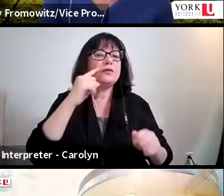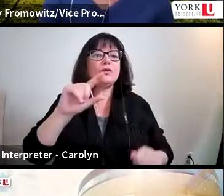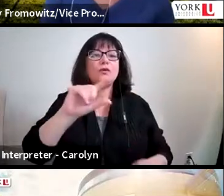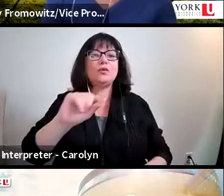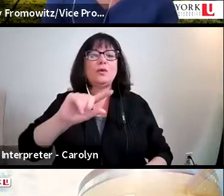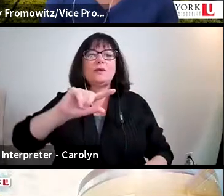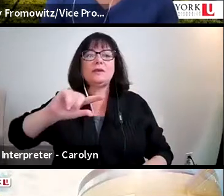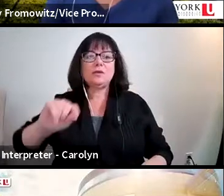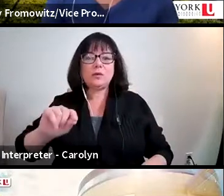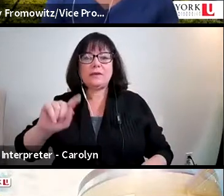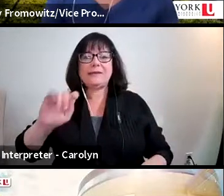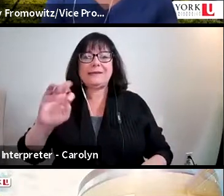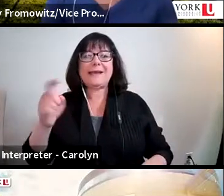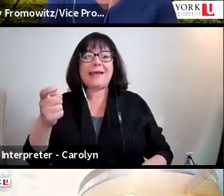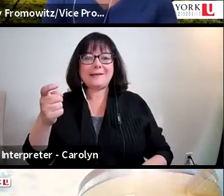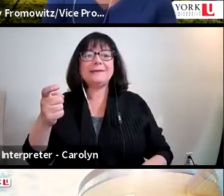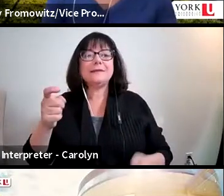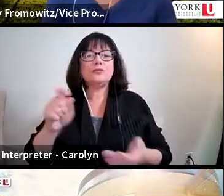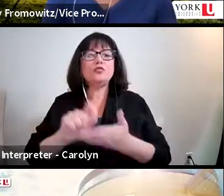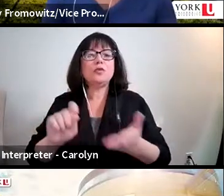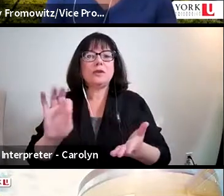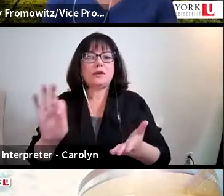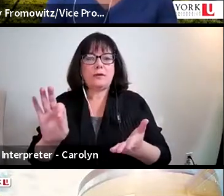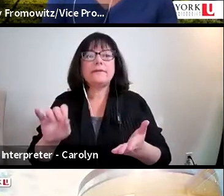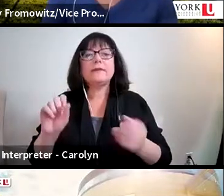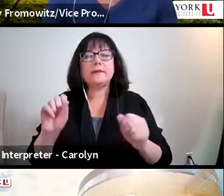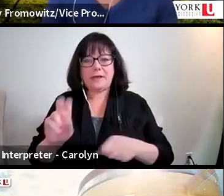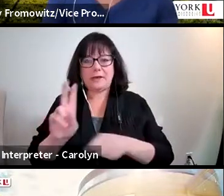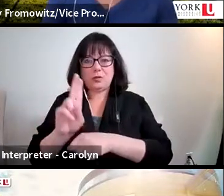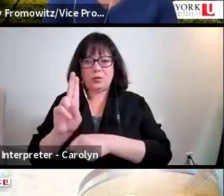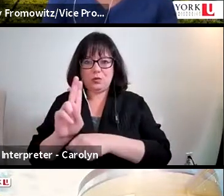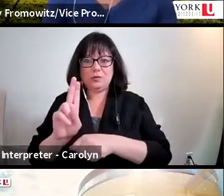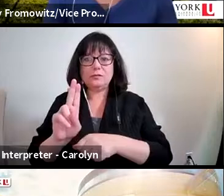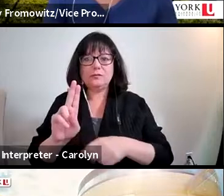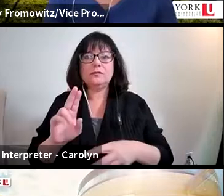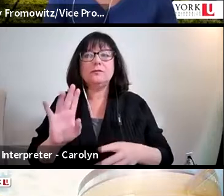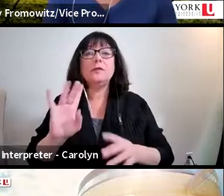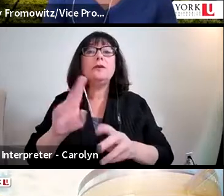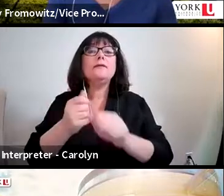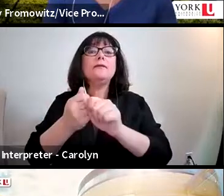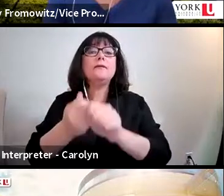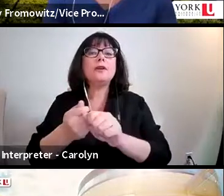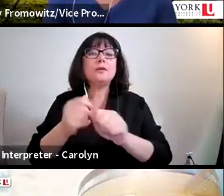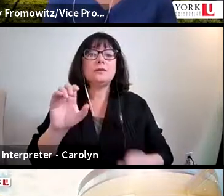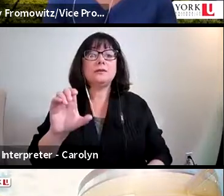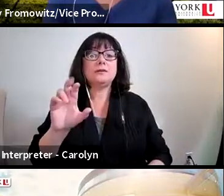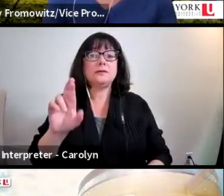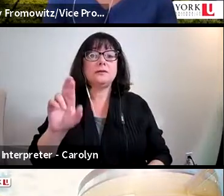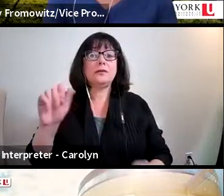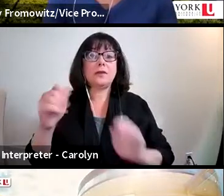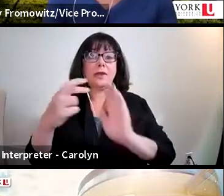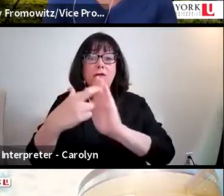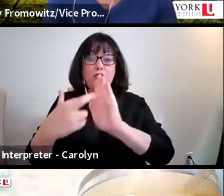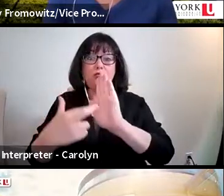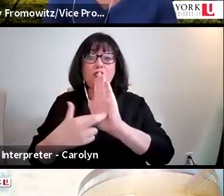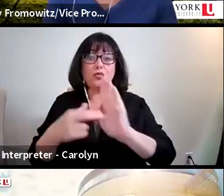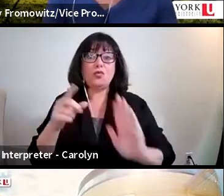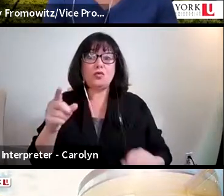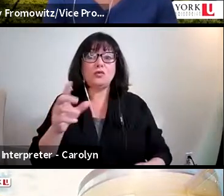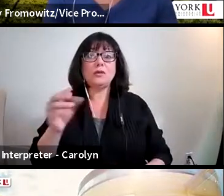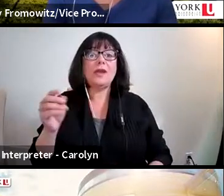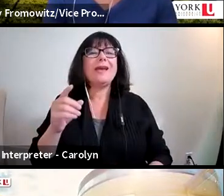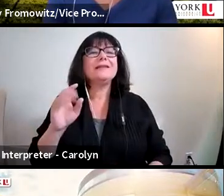have been working from home for quite some time. And so working with the CRA rules, which may be changing with respect to just what